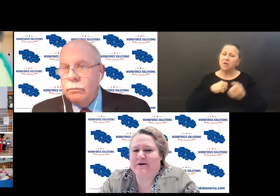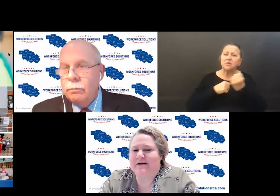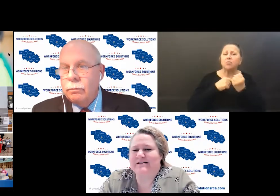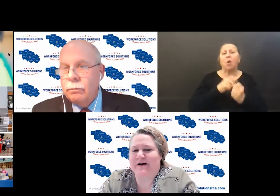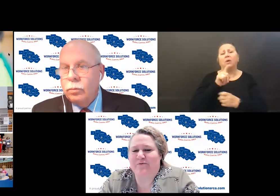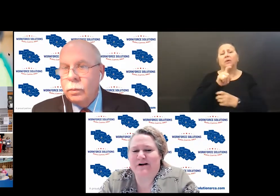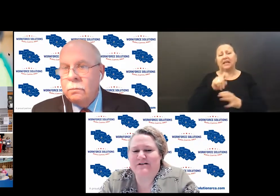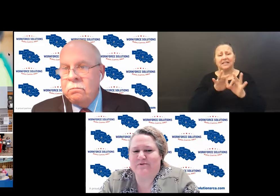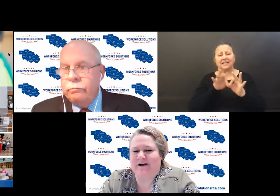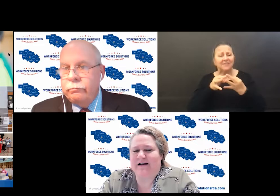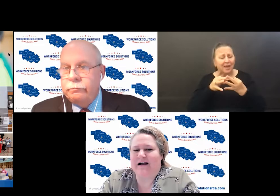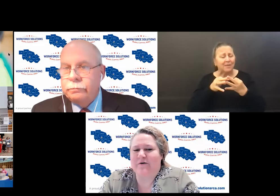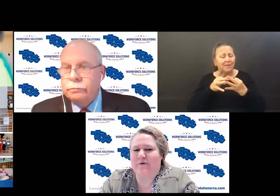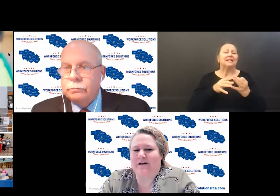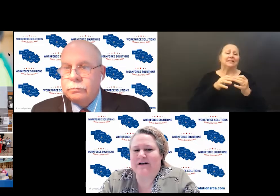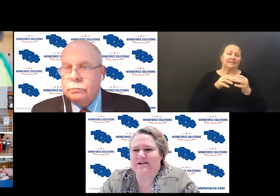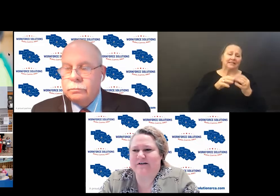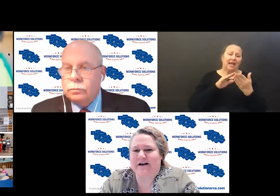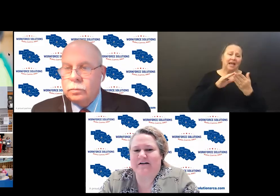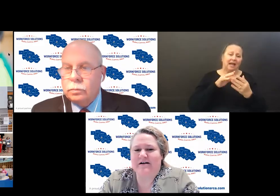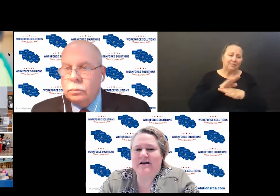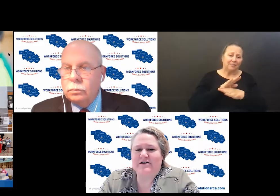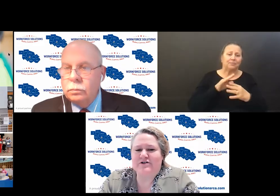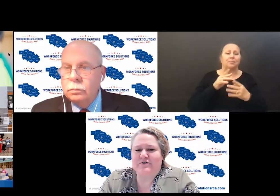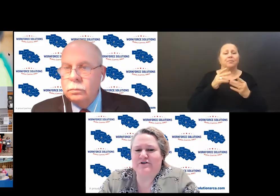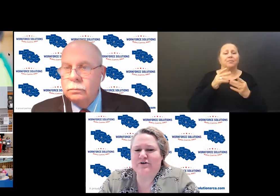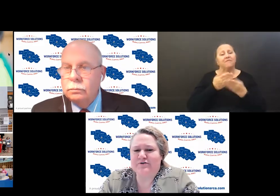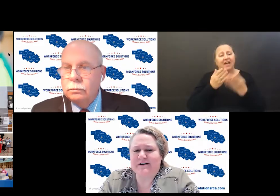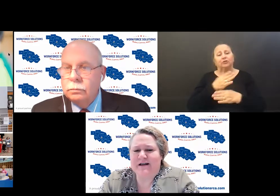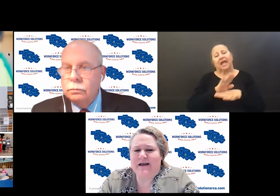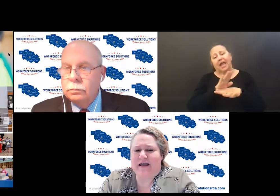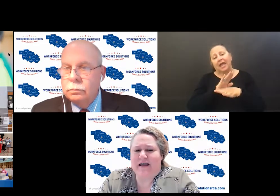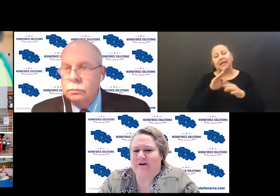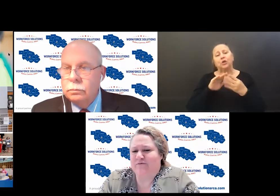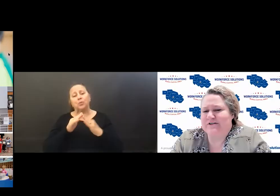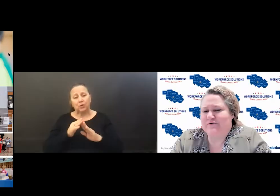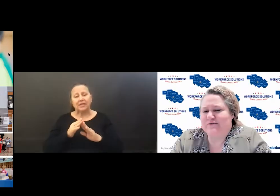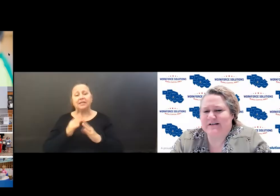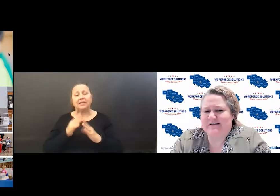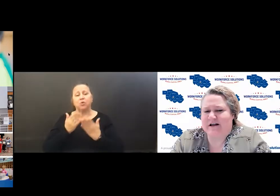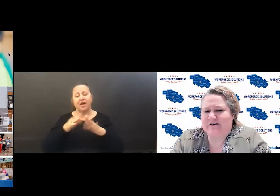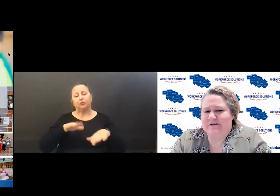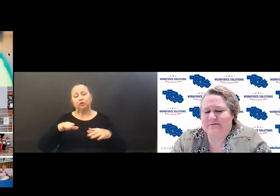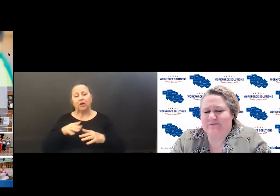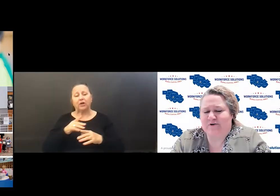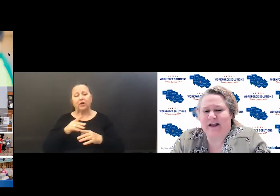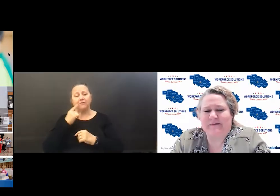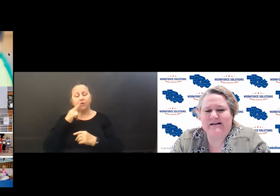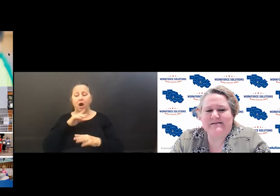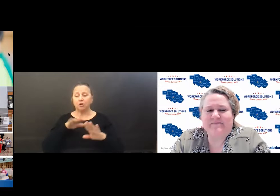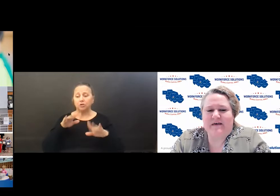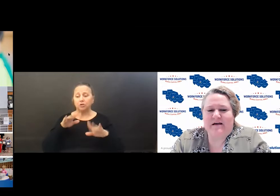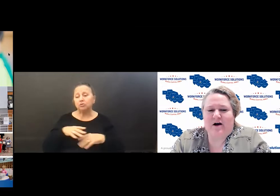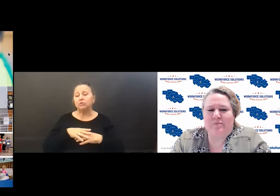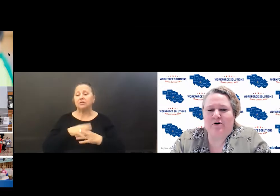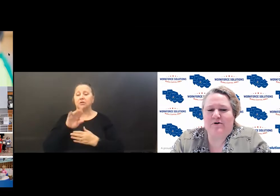and communities by working to provide high-quality childcare to our children and provide resources and scholarships for our